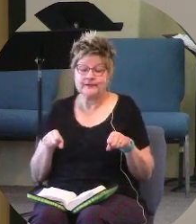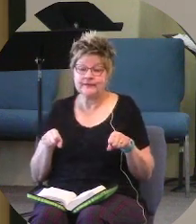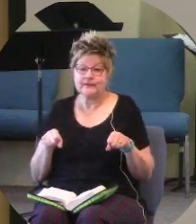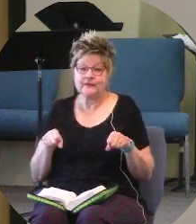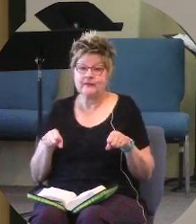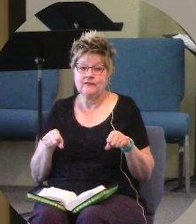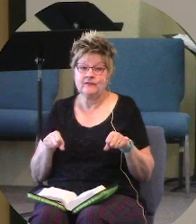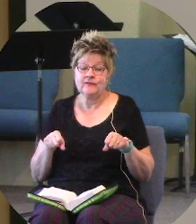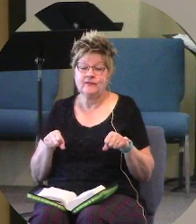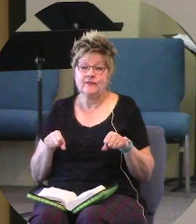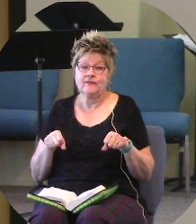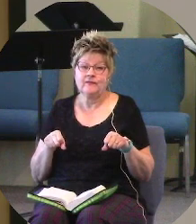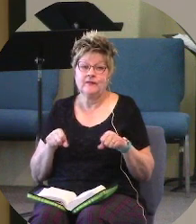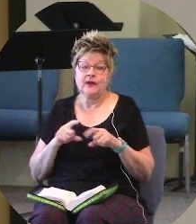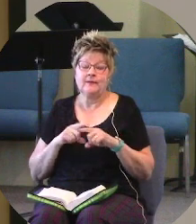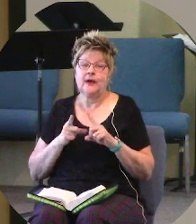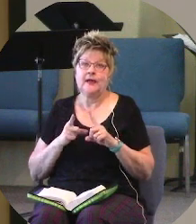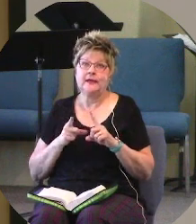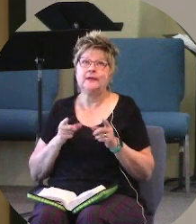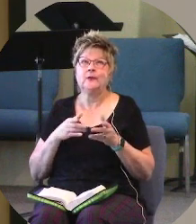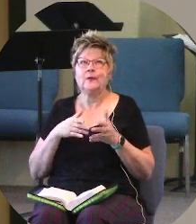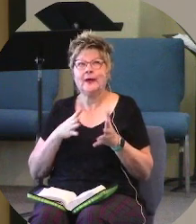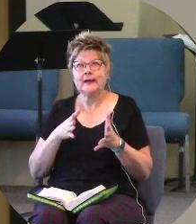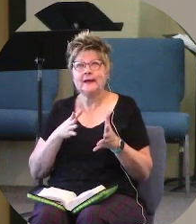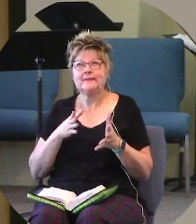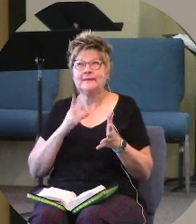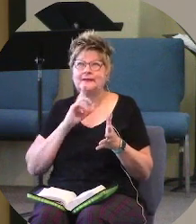yet, in a sense it is.